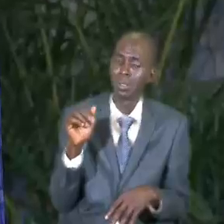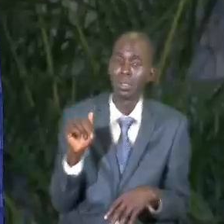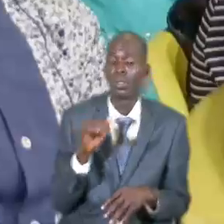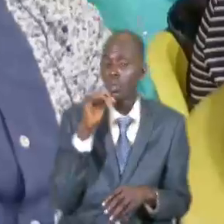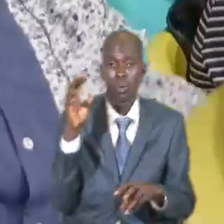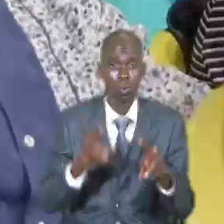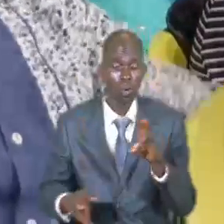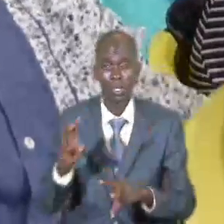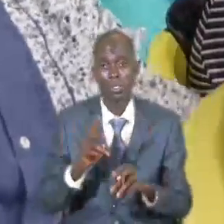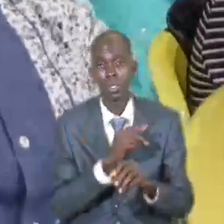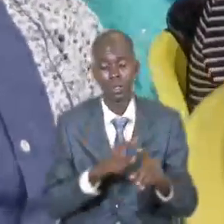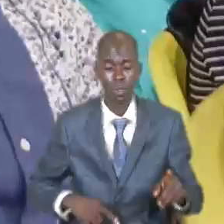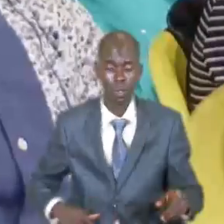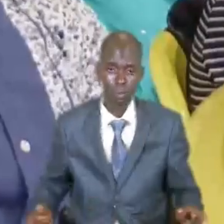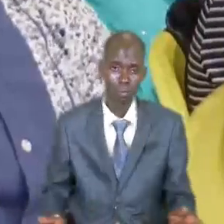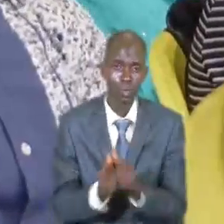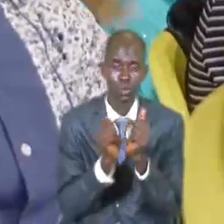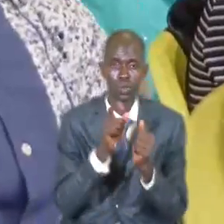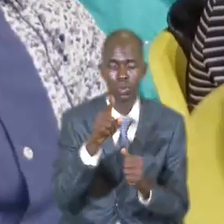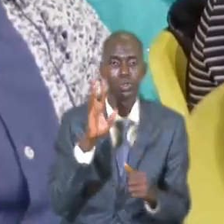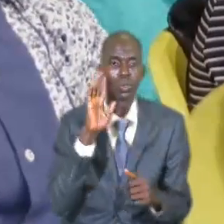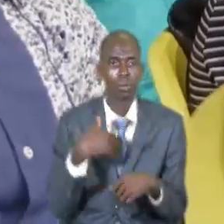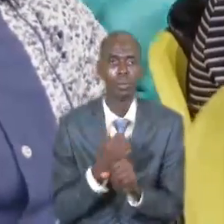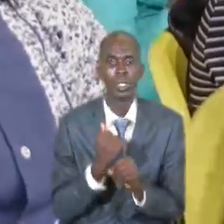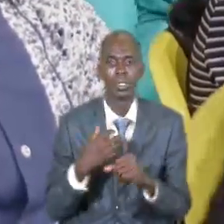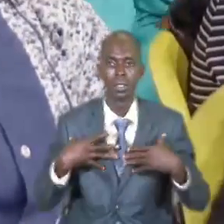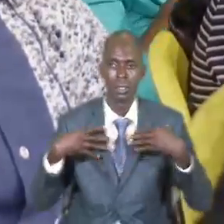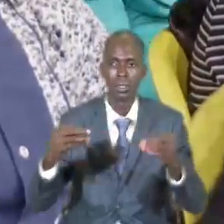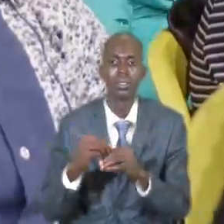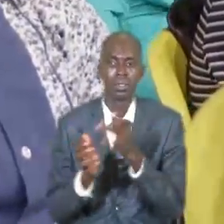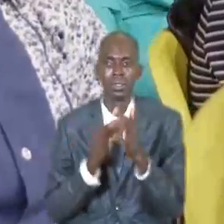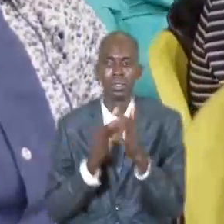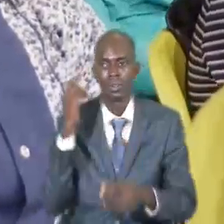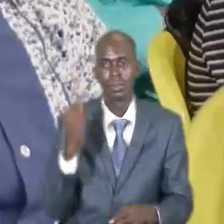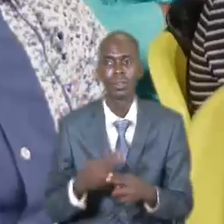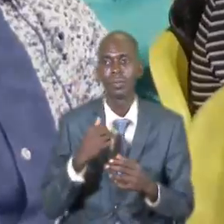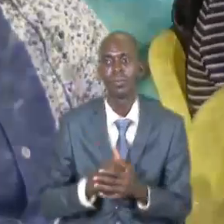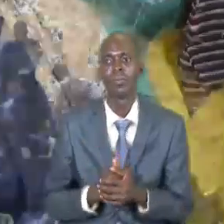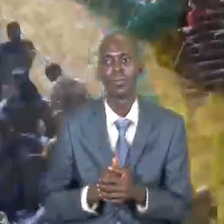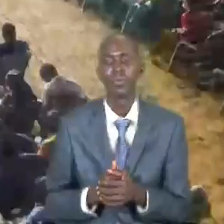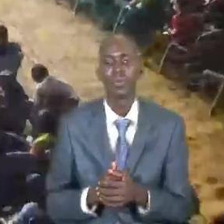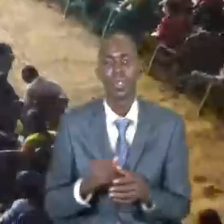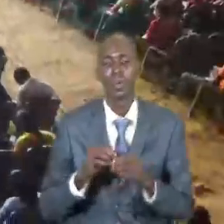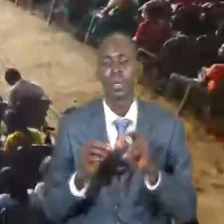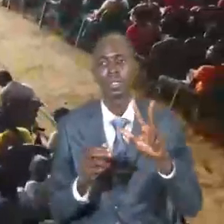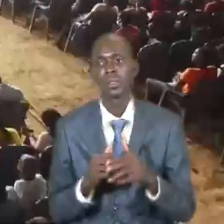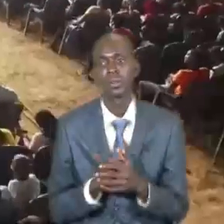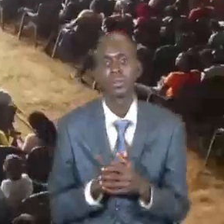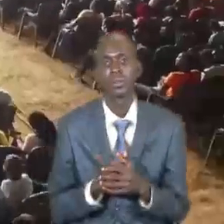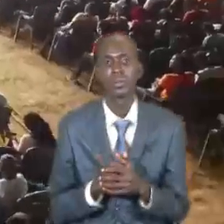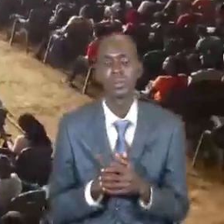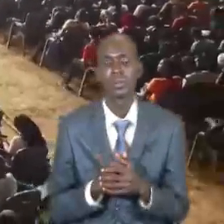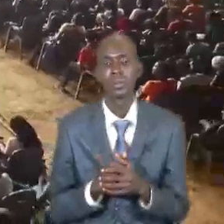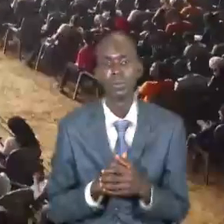in Jesus' name. Look at number three now. Number three, we're talking about invitation to blot